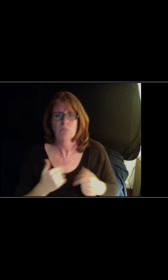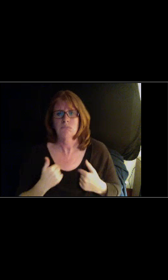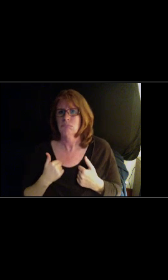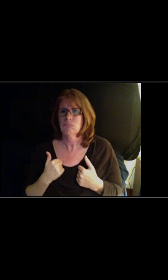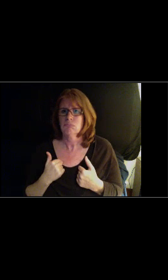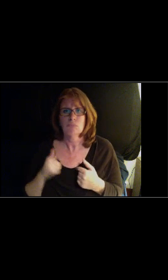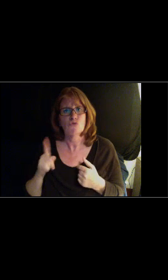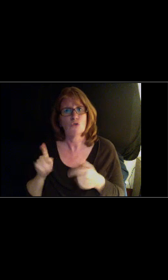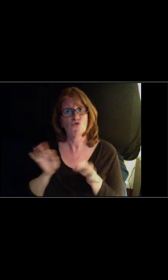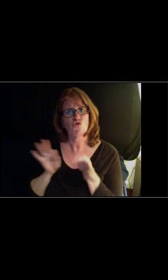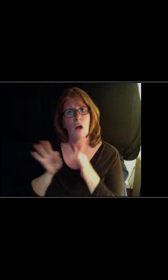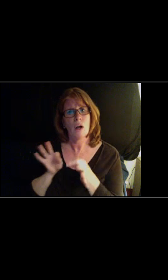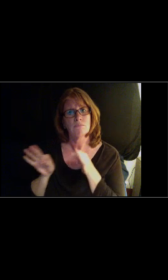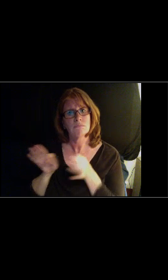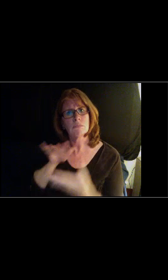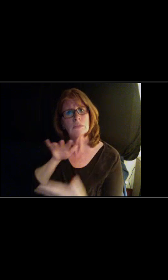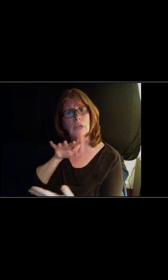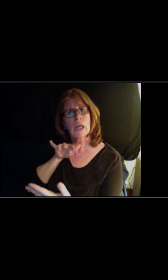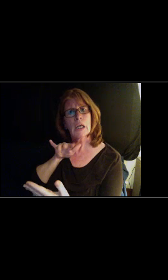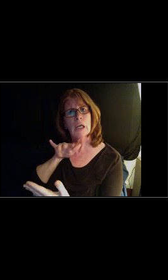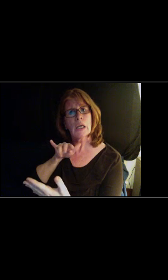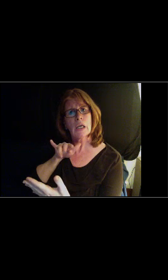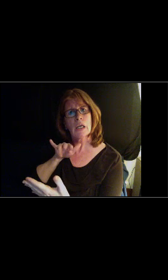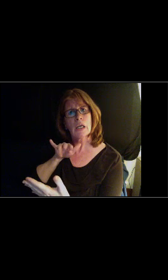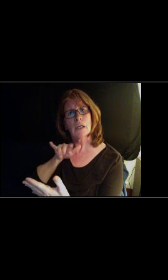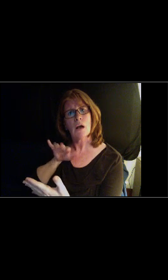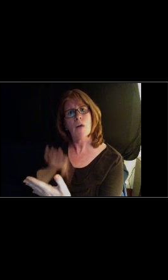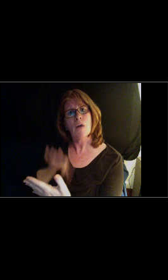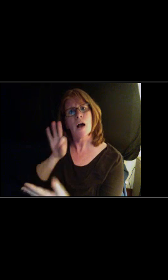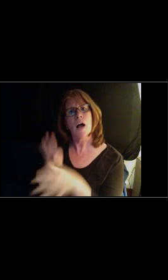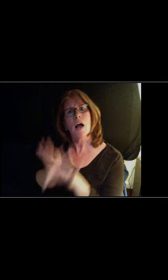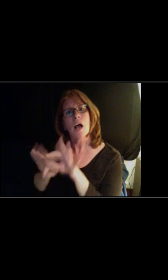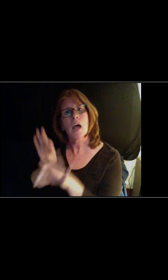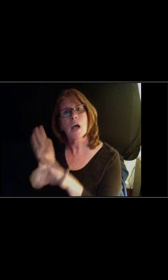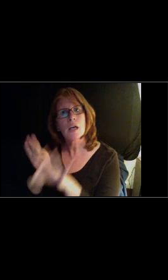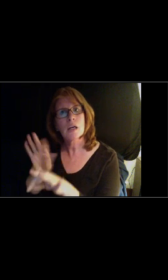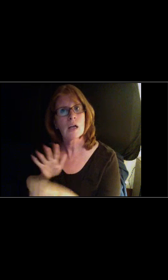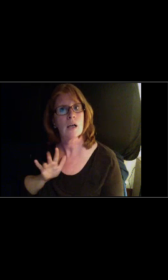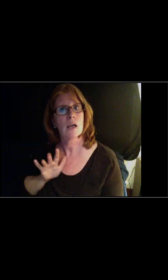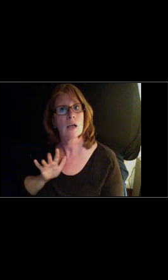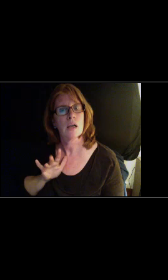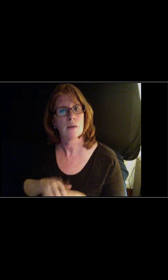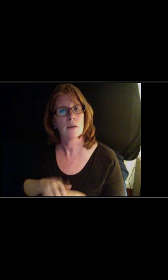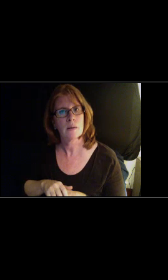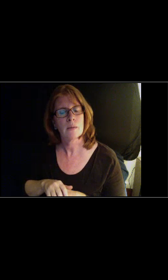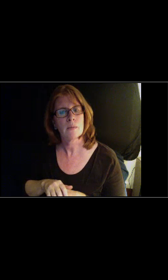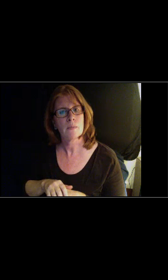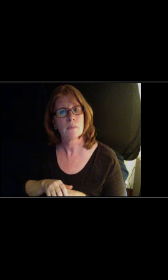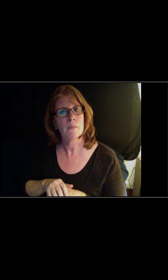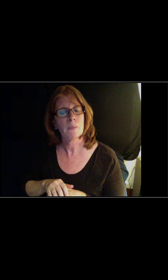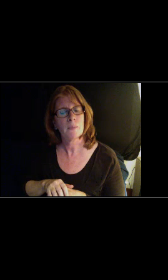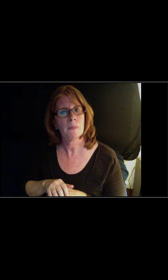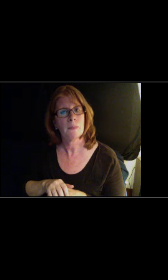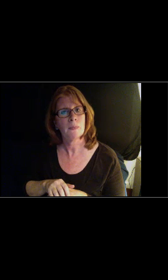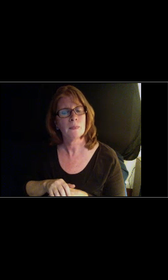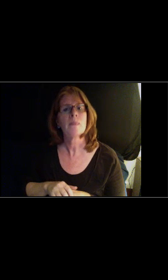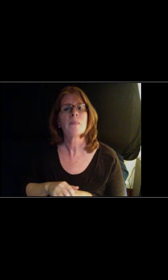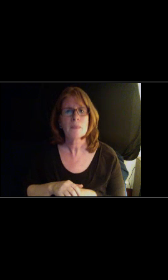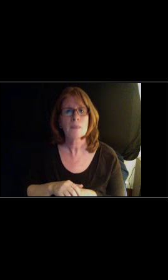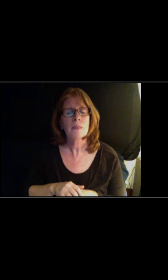So descriptive ethics is not necessarily about the concept of evaluation as to whether a behavior is good or bad.